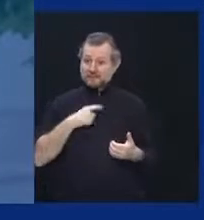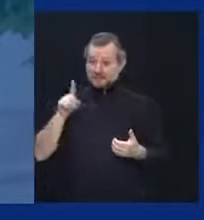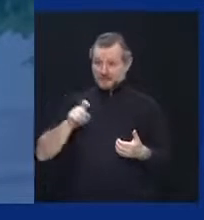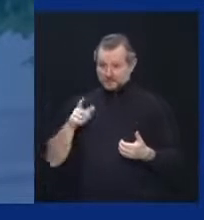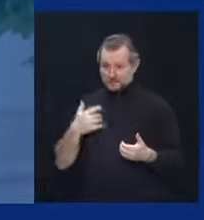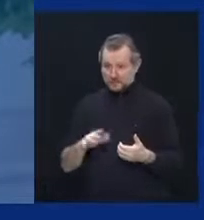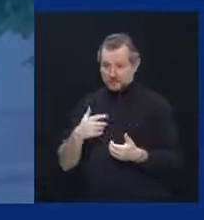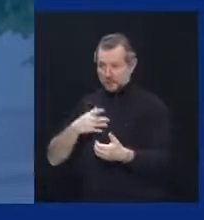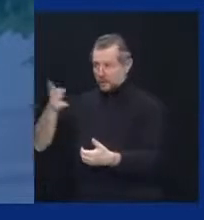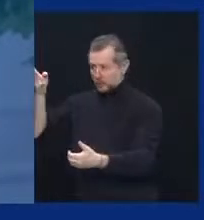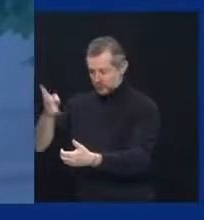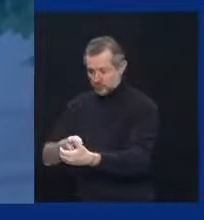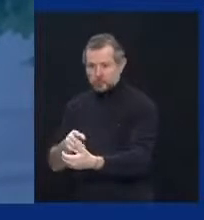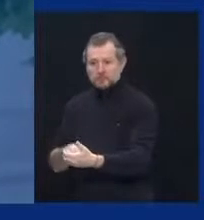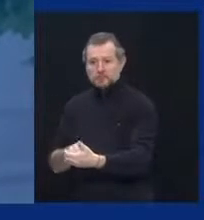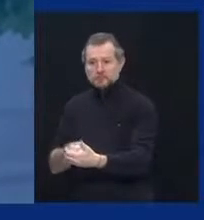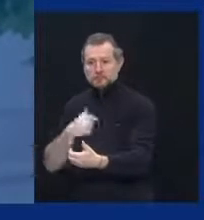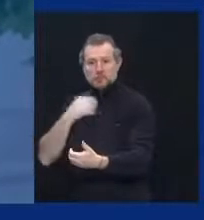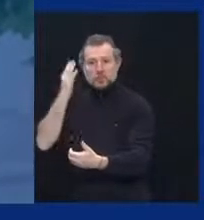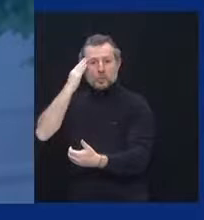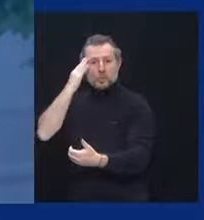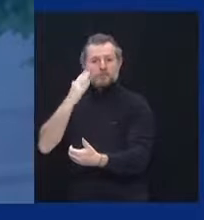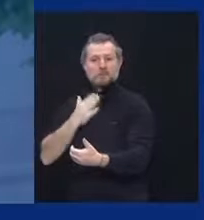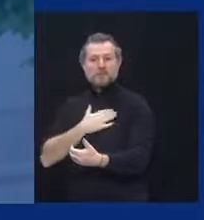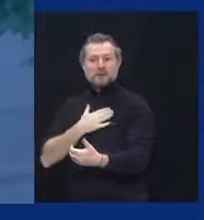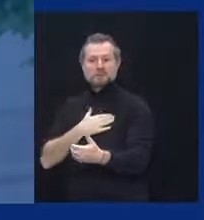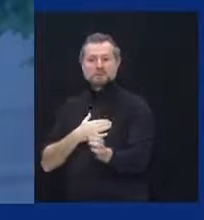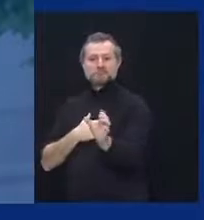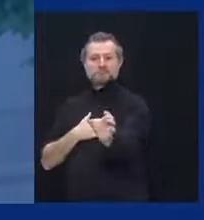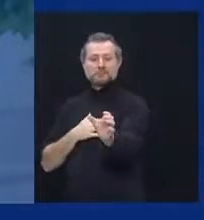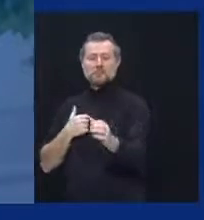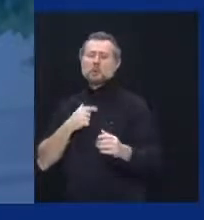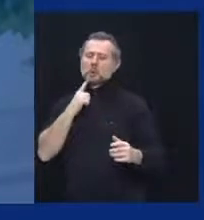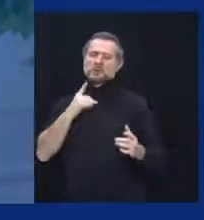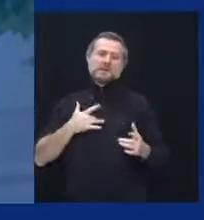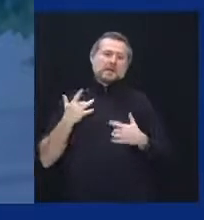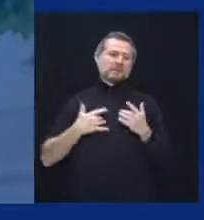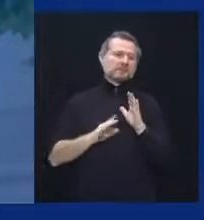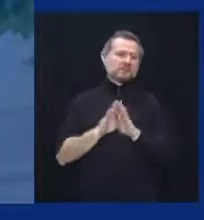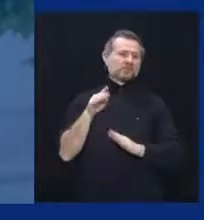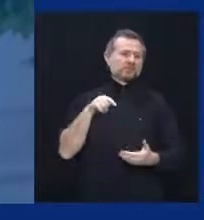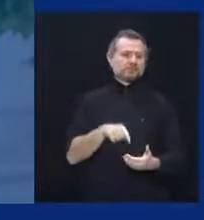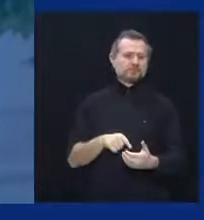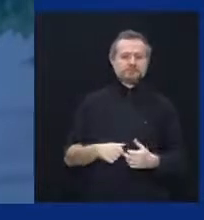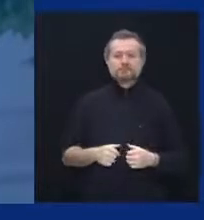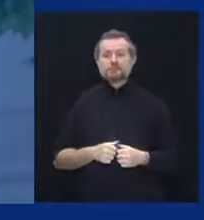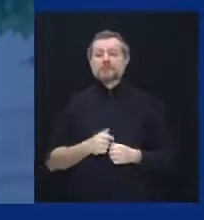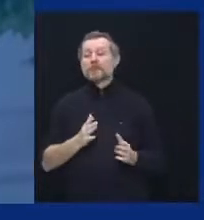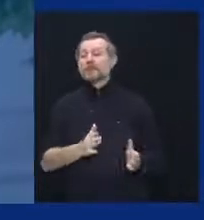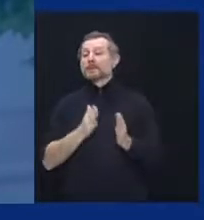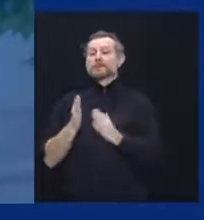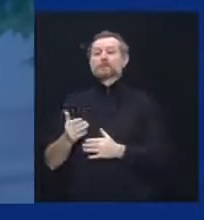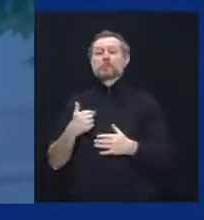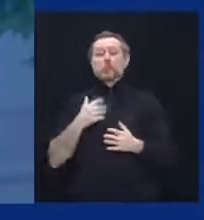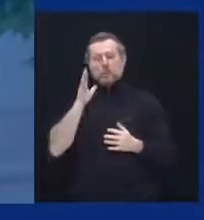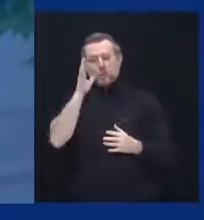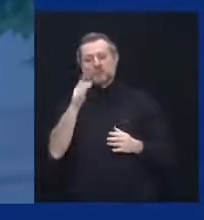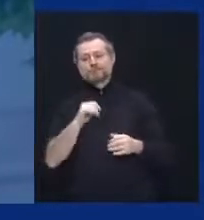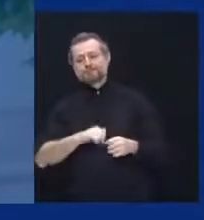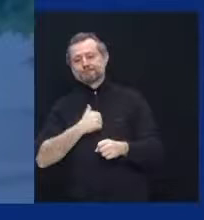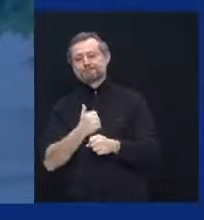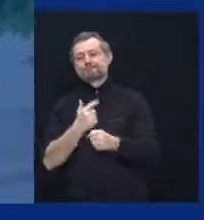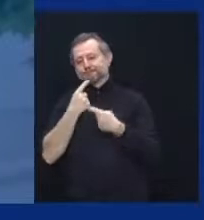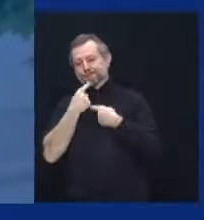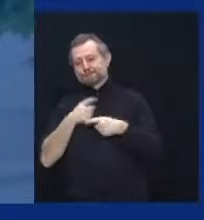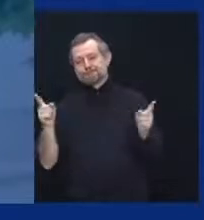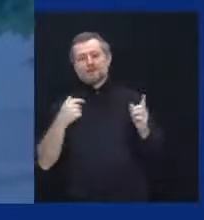app. So we're excited about this. We're also developing guidance, much like